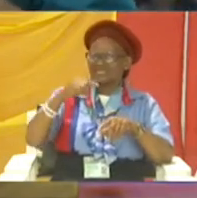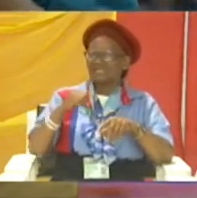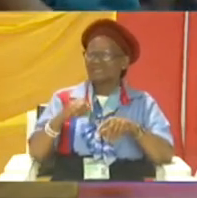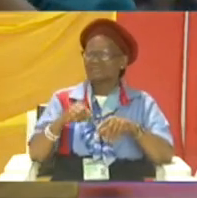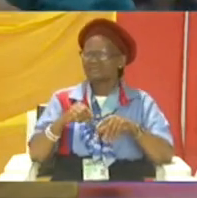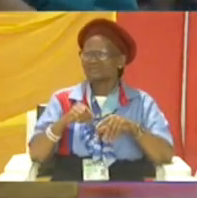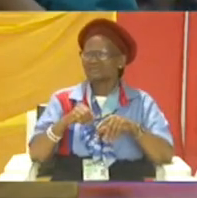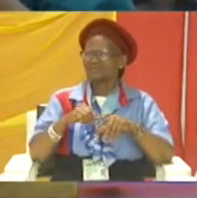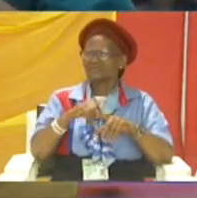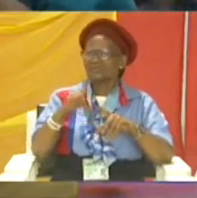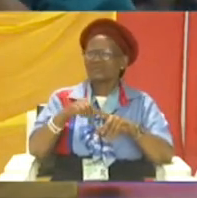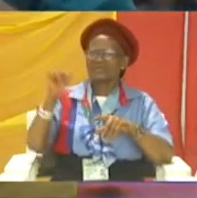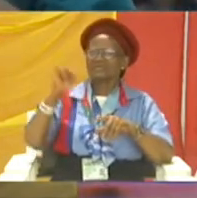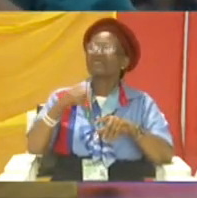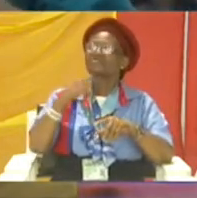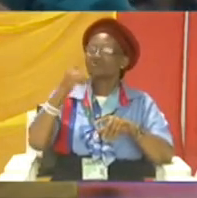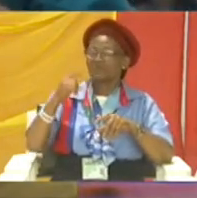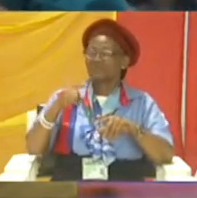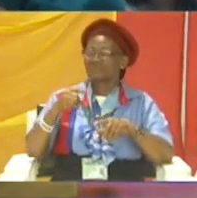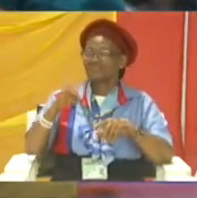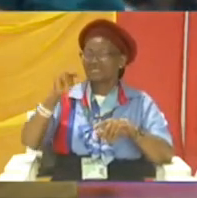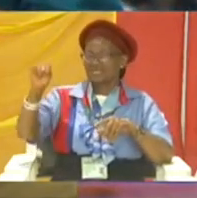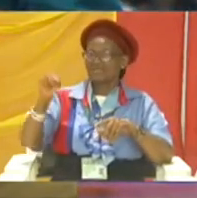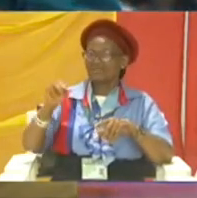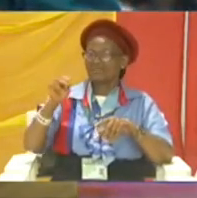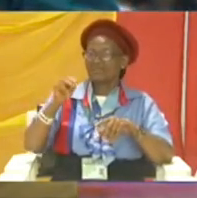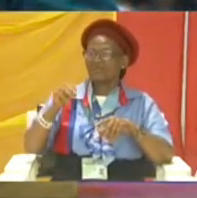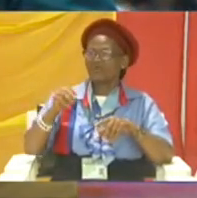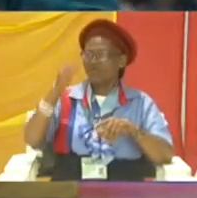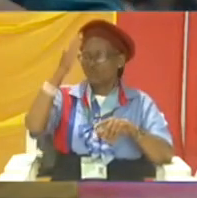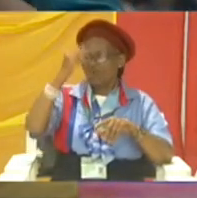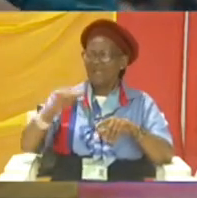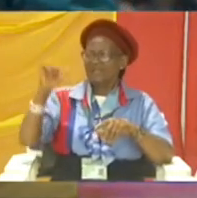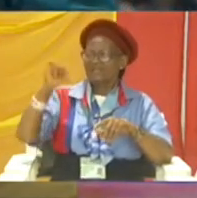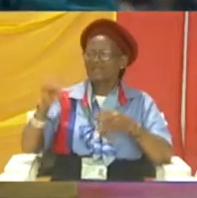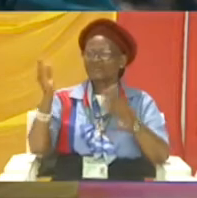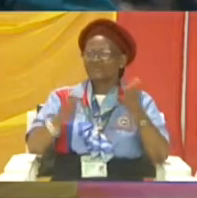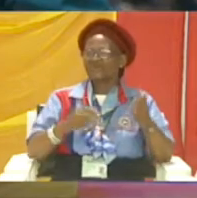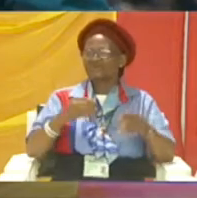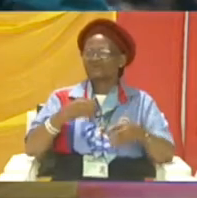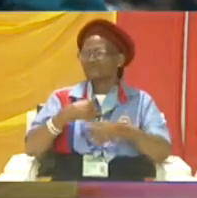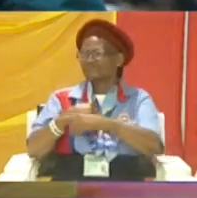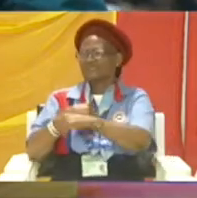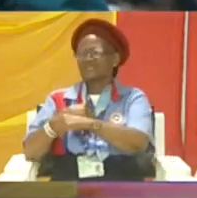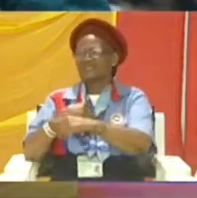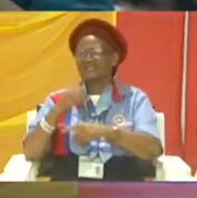when they told him why they have brought me, he said, no problem.